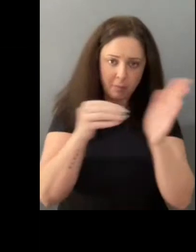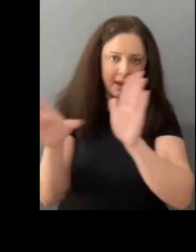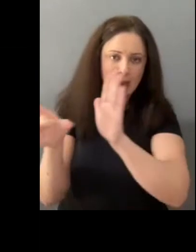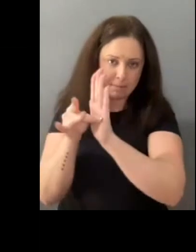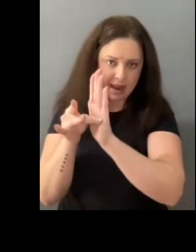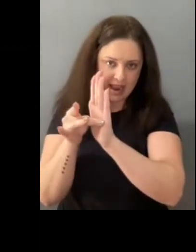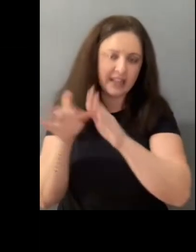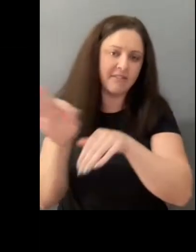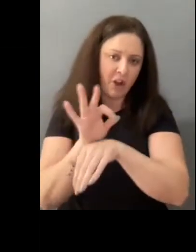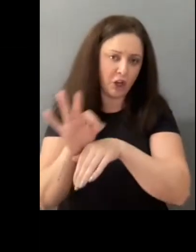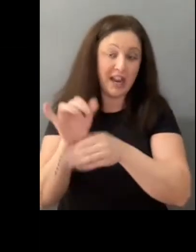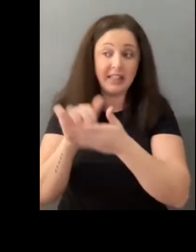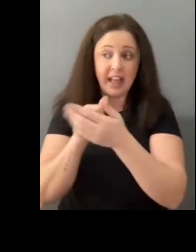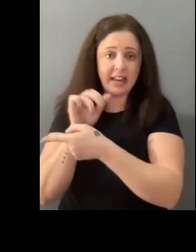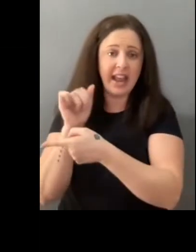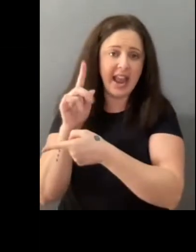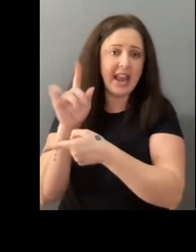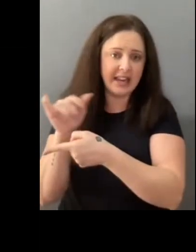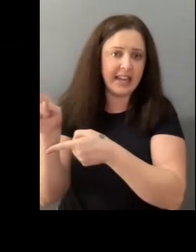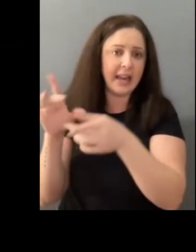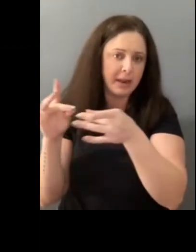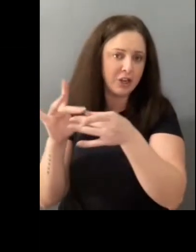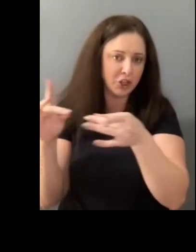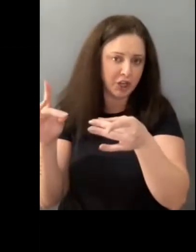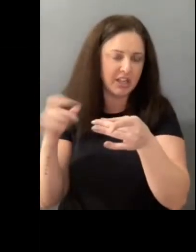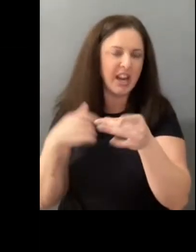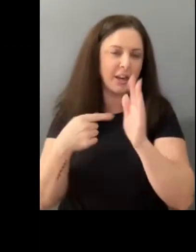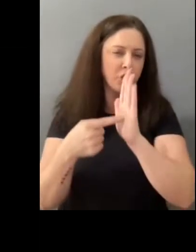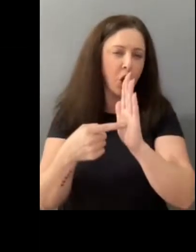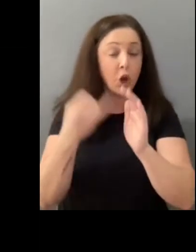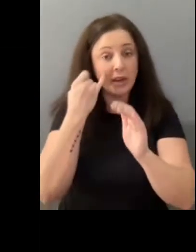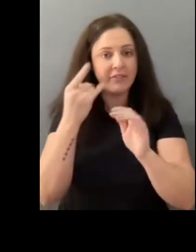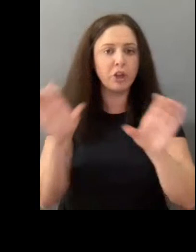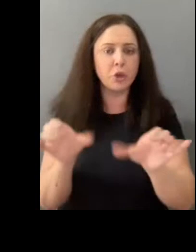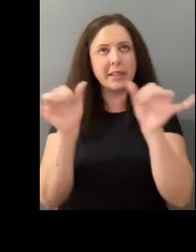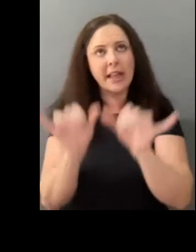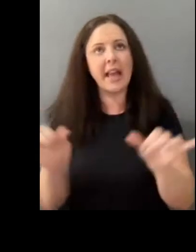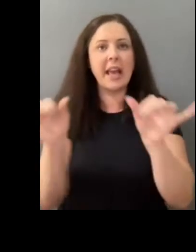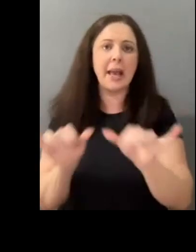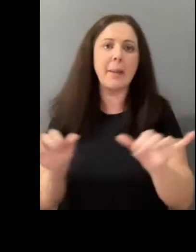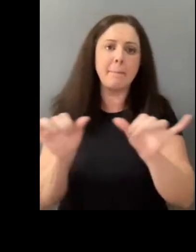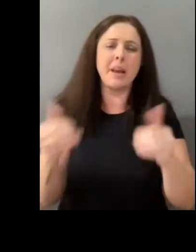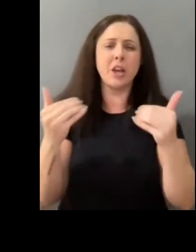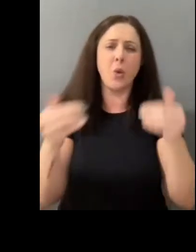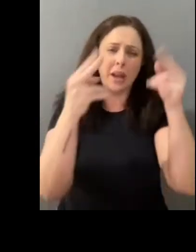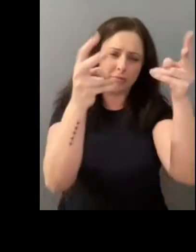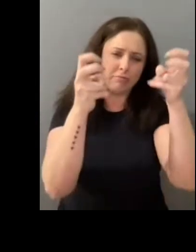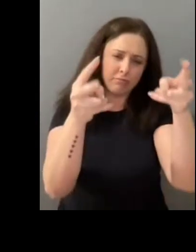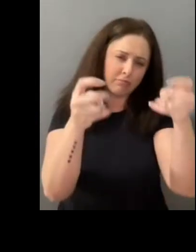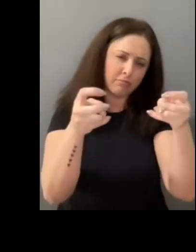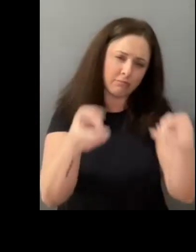mentioned and which I demonstrated that can help you if you're doing a lot of the same activities. Feel free to copy and paste.